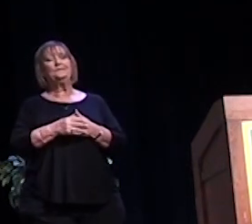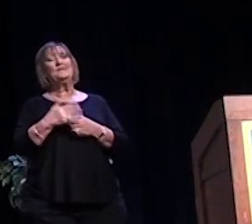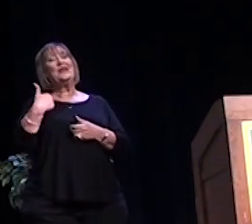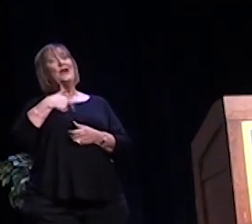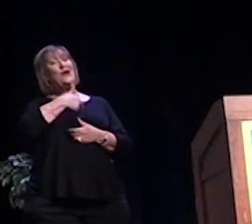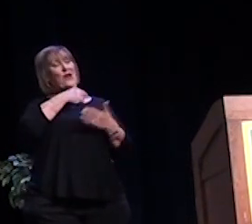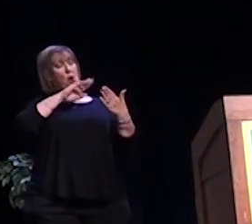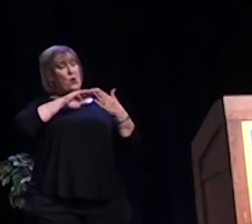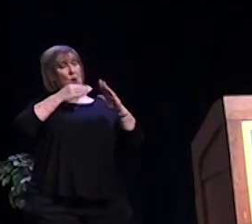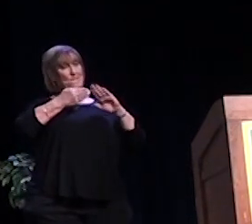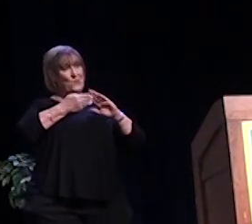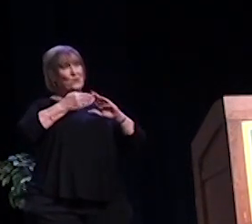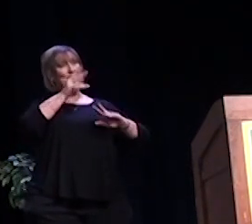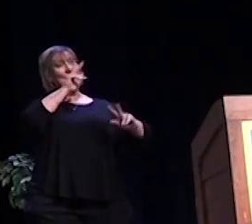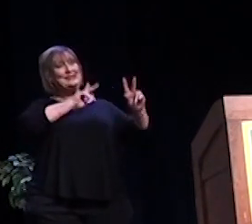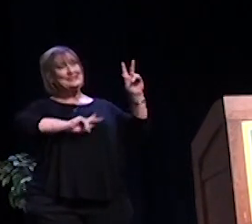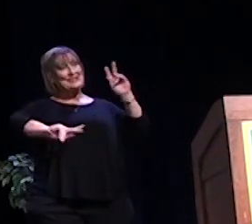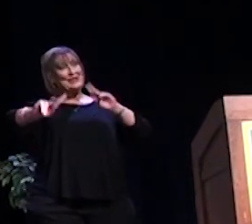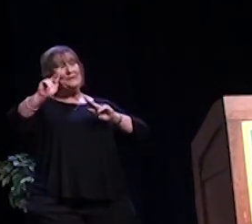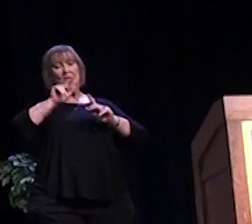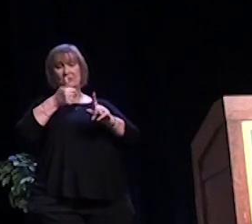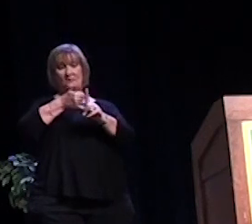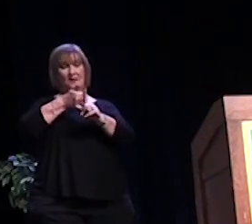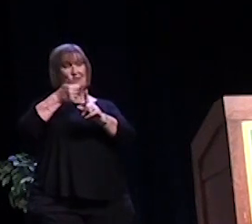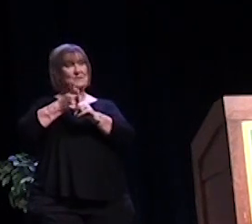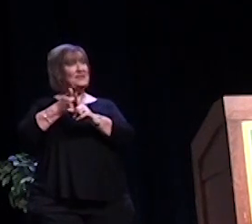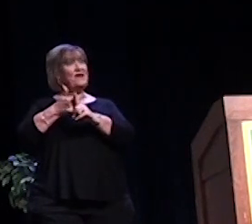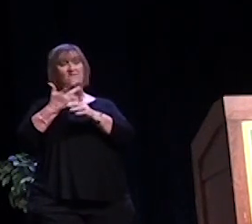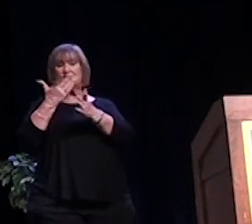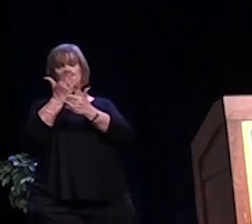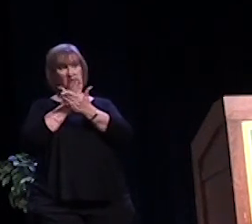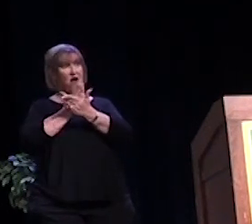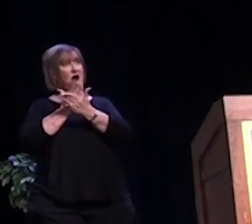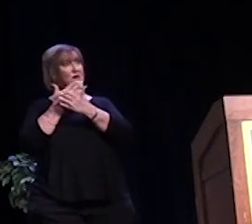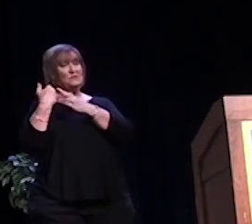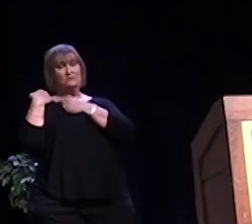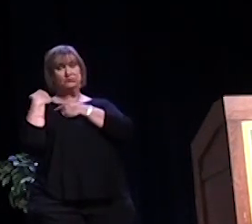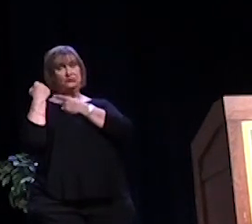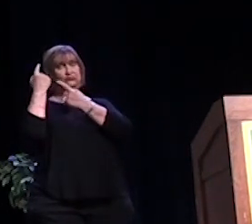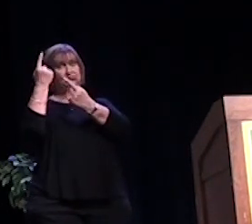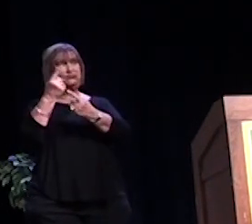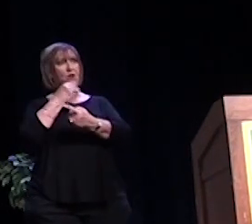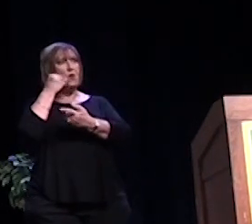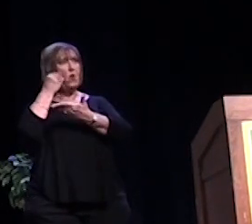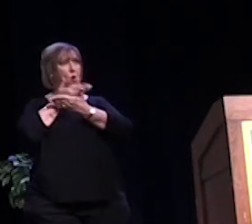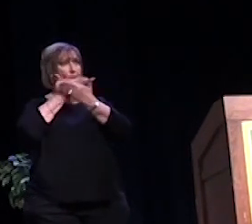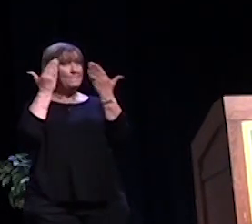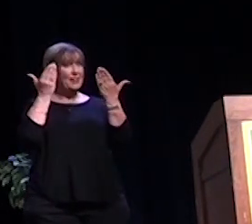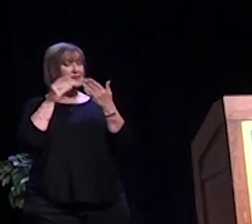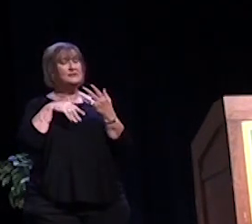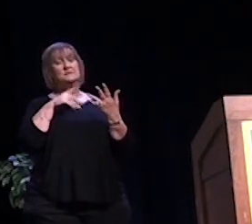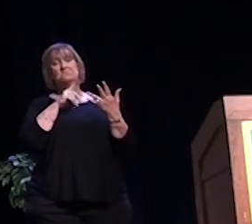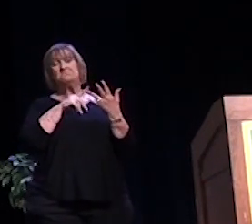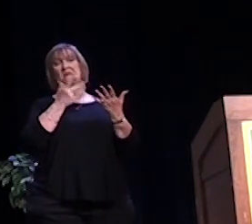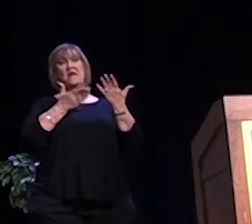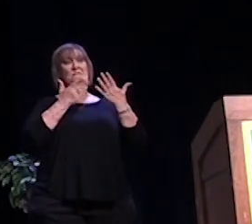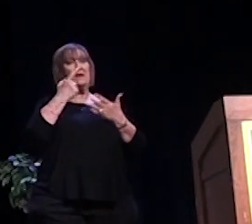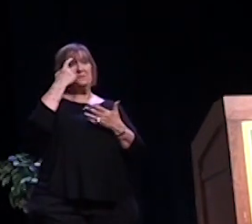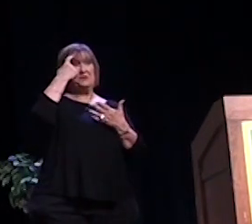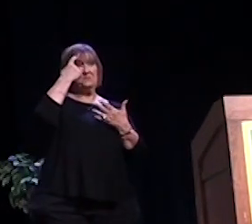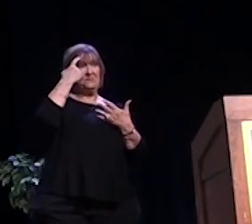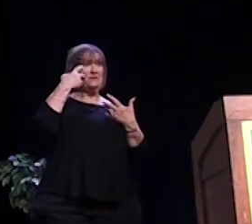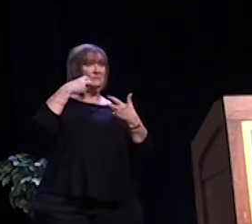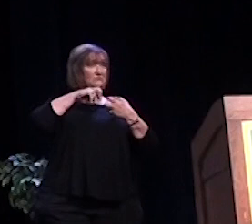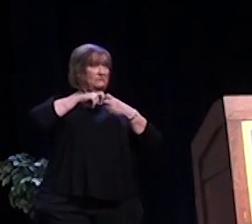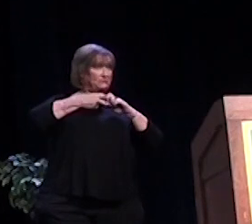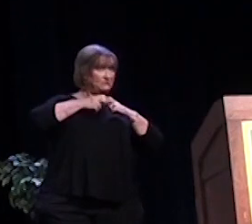It is individuals who have long histories of homelessness and who also have a disabling physical or mental health